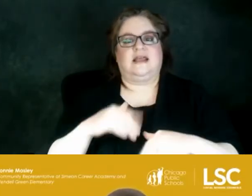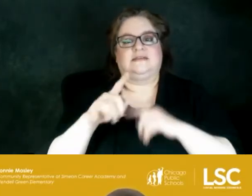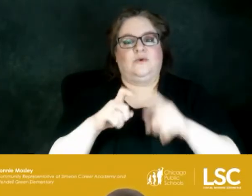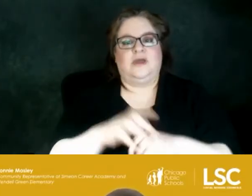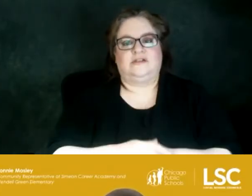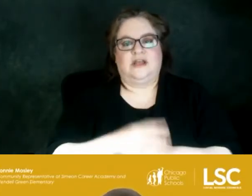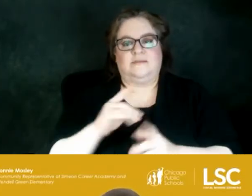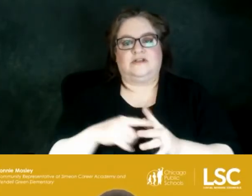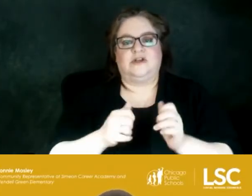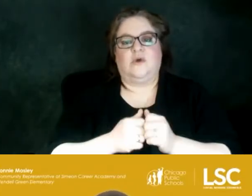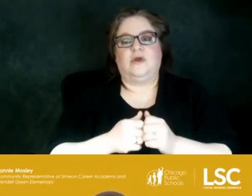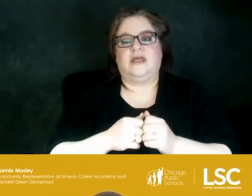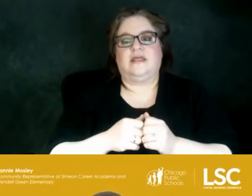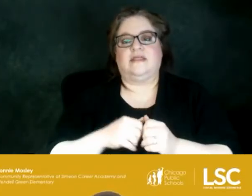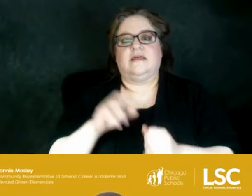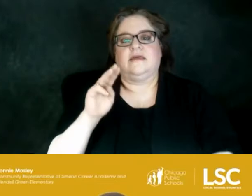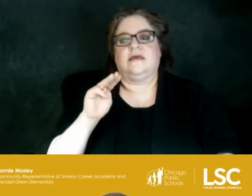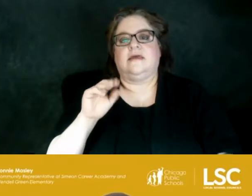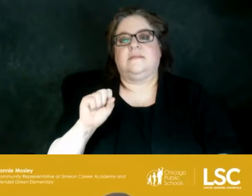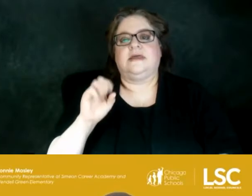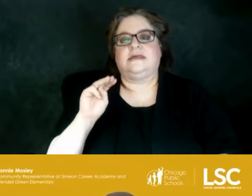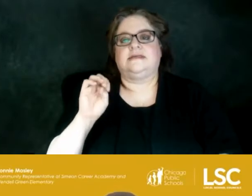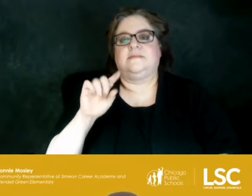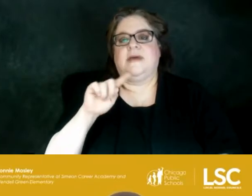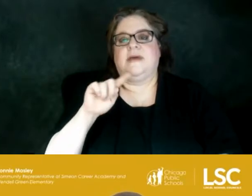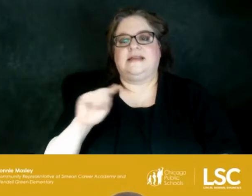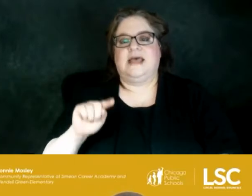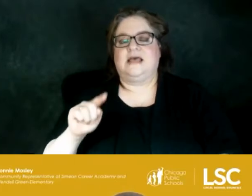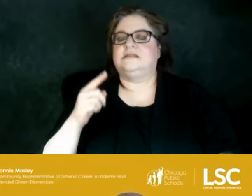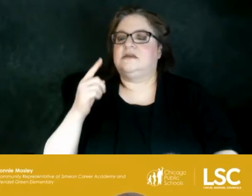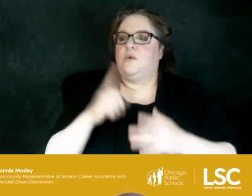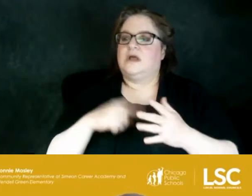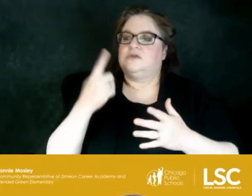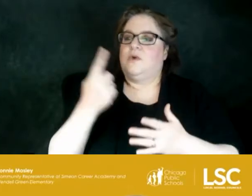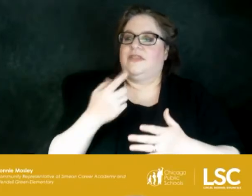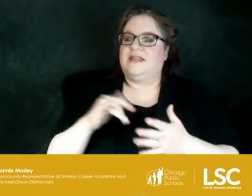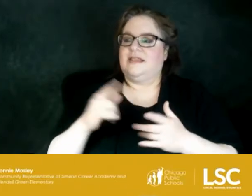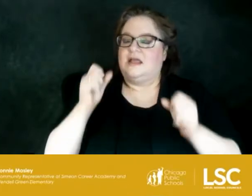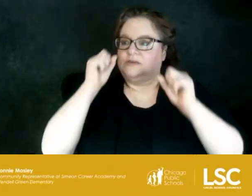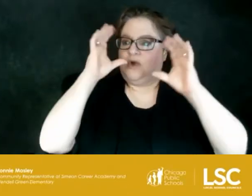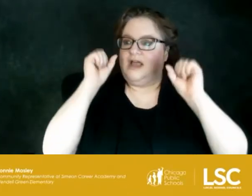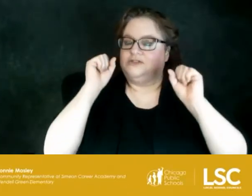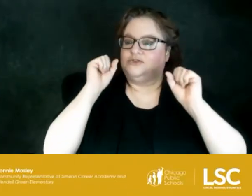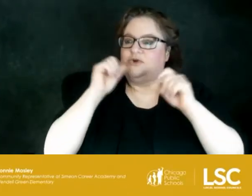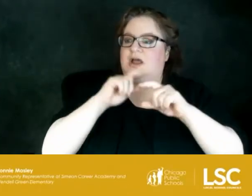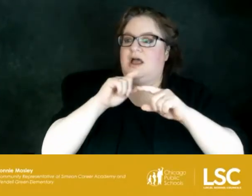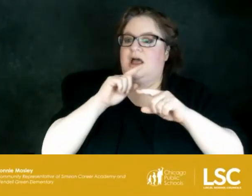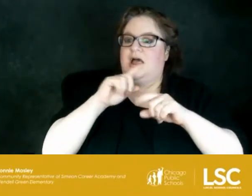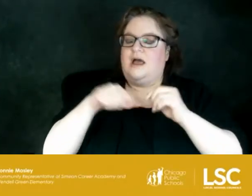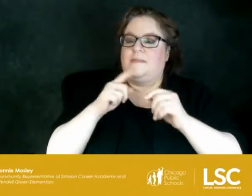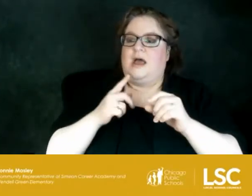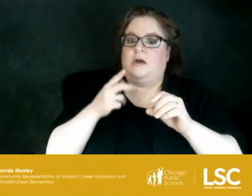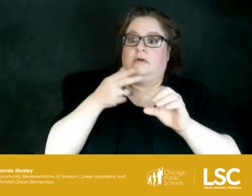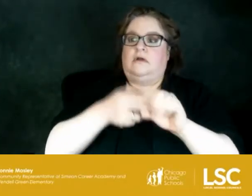question, and I'm going to start with Ms. Mendez. What's one thing that surprised you about being on the local school